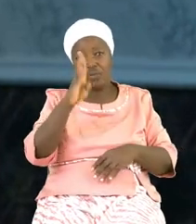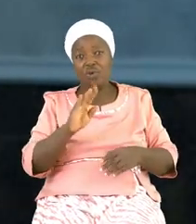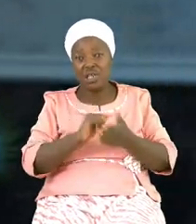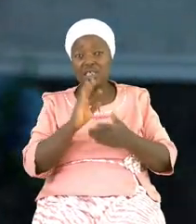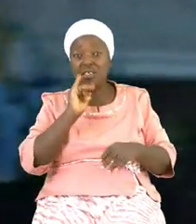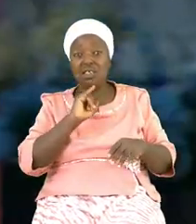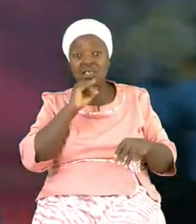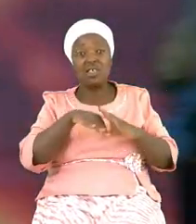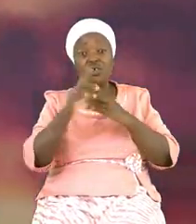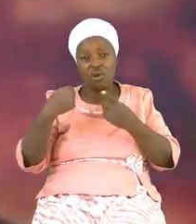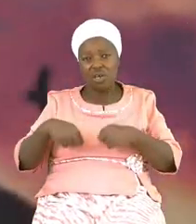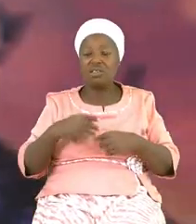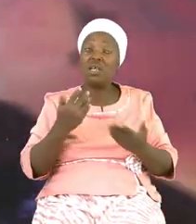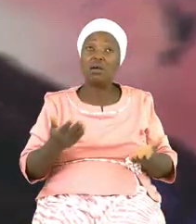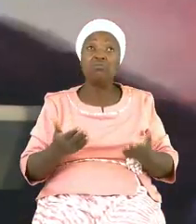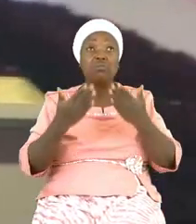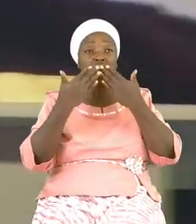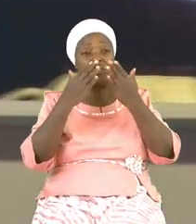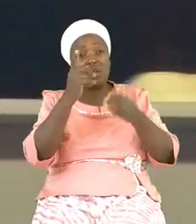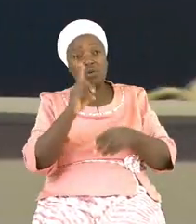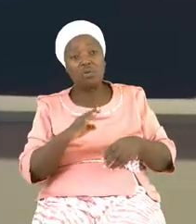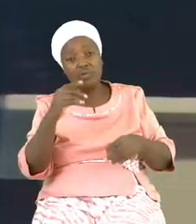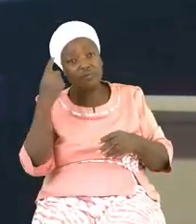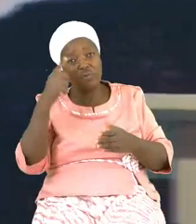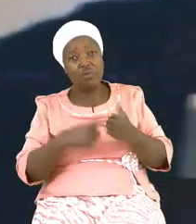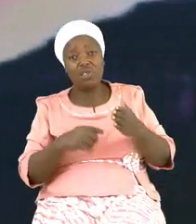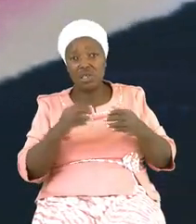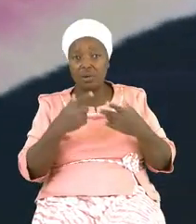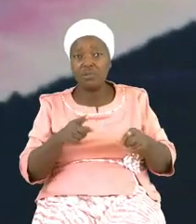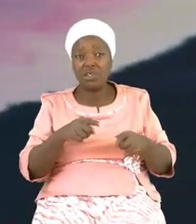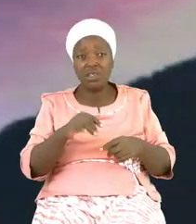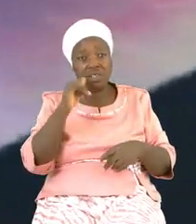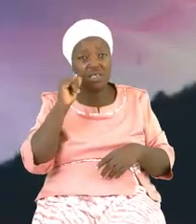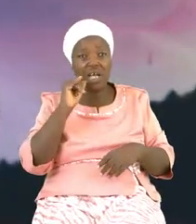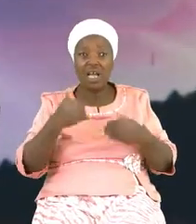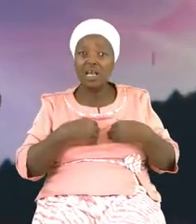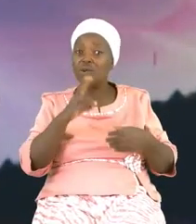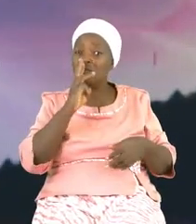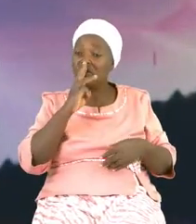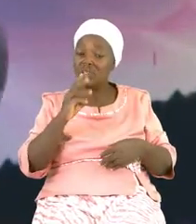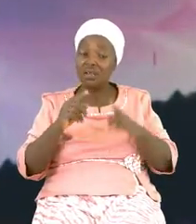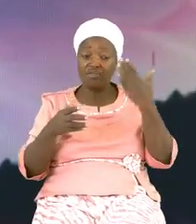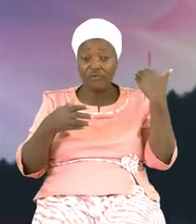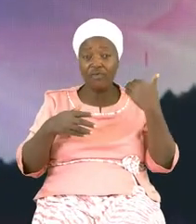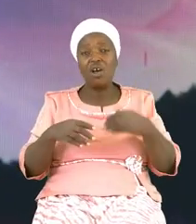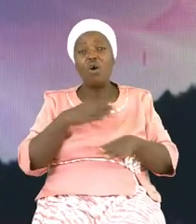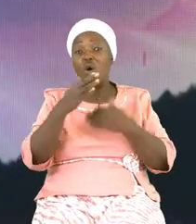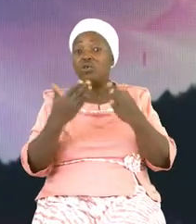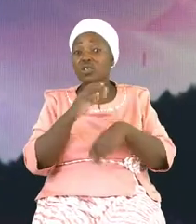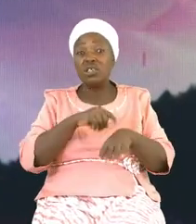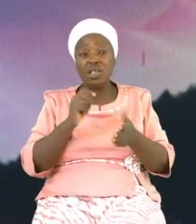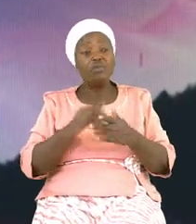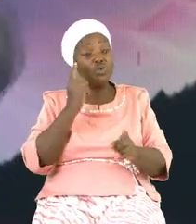well, thank God for, I had water yesterday, I had water 1 week ago, I had water all through this time, only